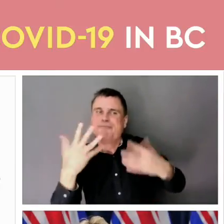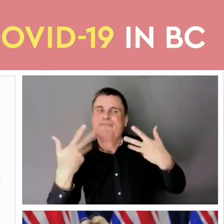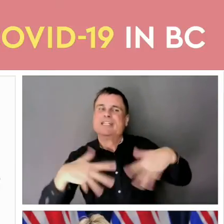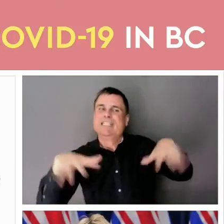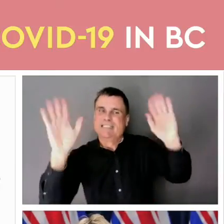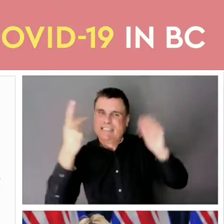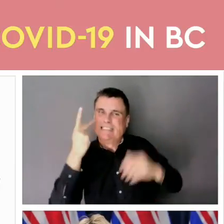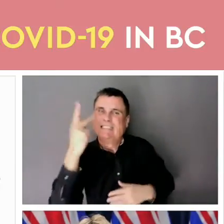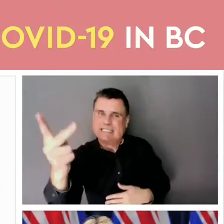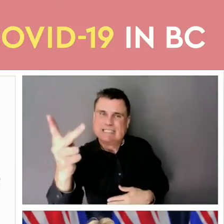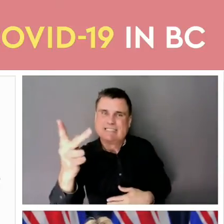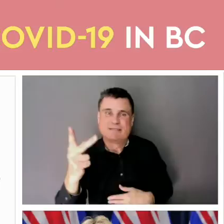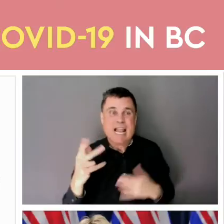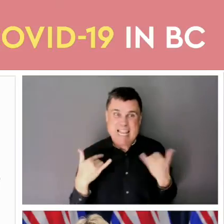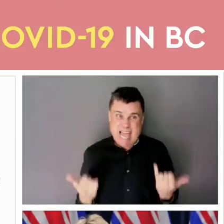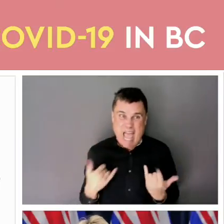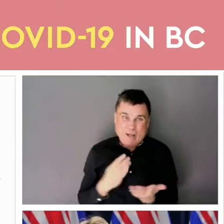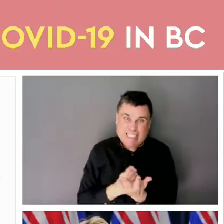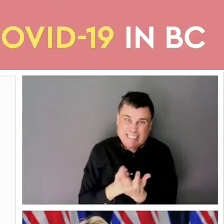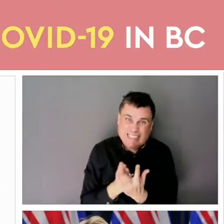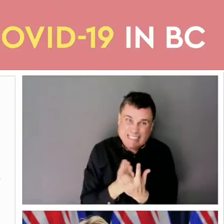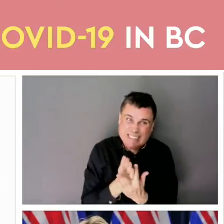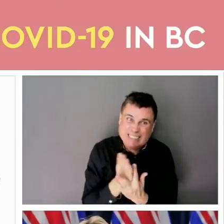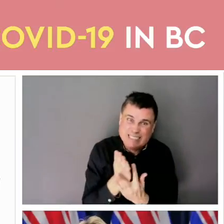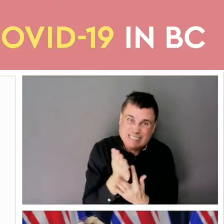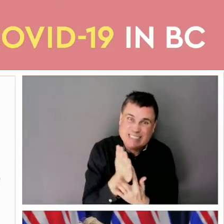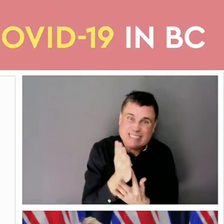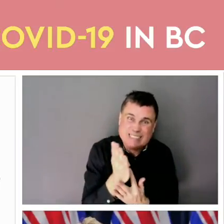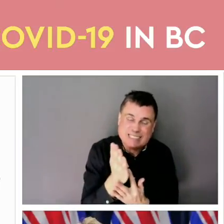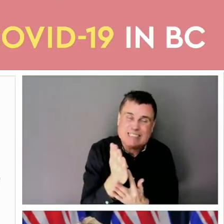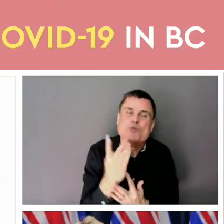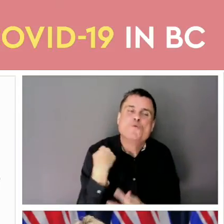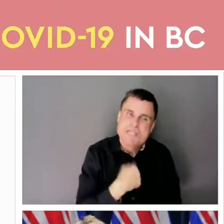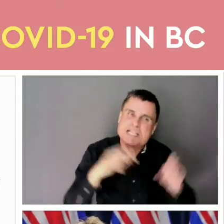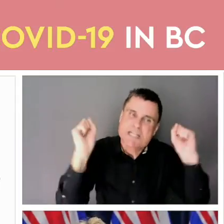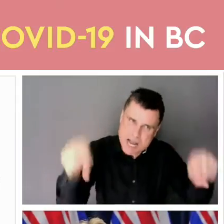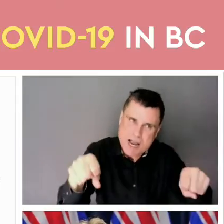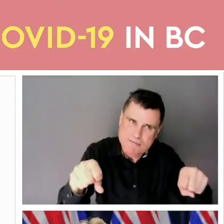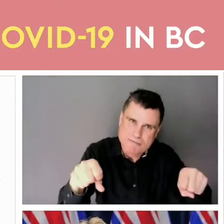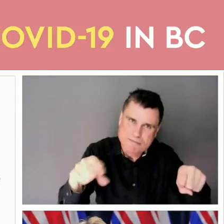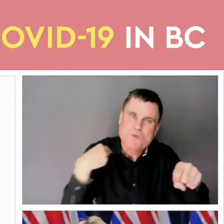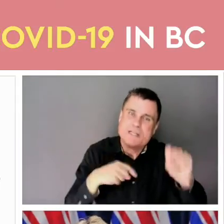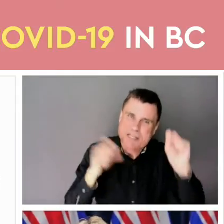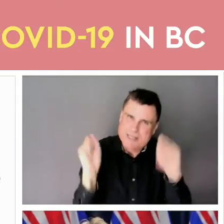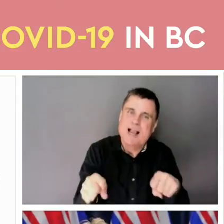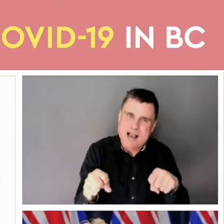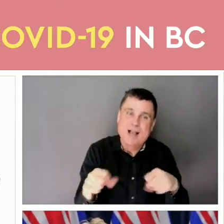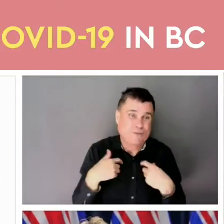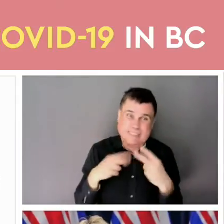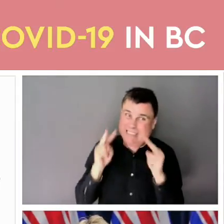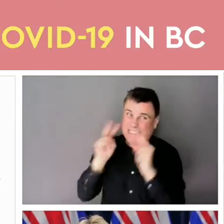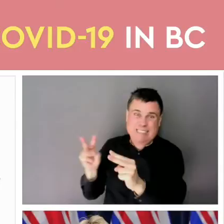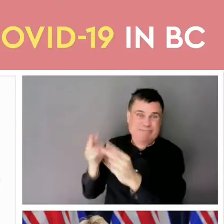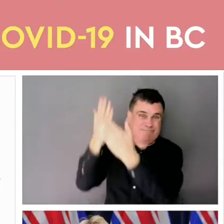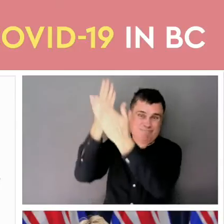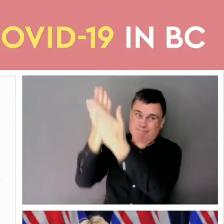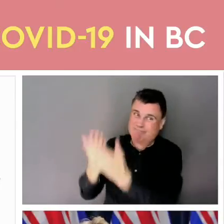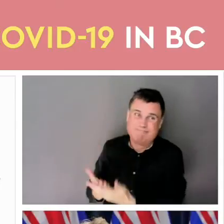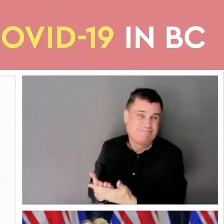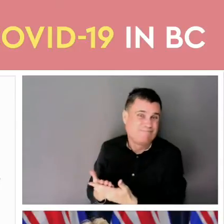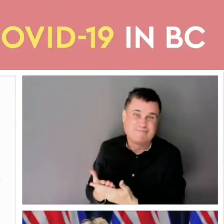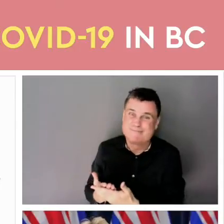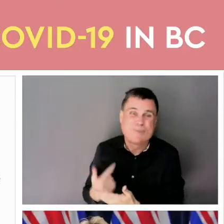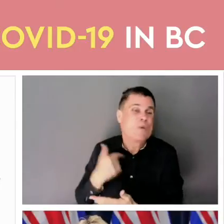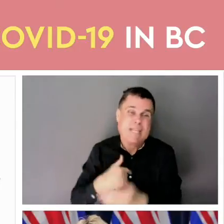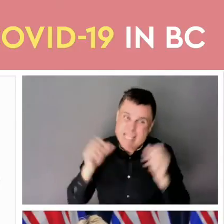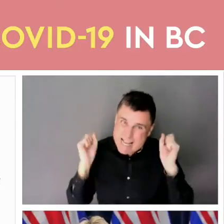We can do this. We've shown we can do this. And so I call on everybody now to redouble your commitment. We